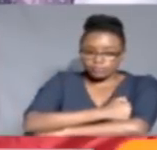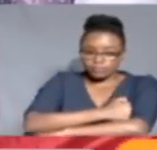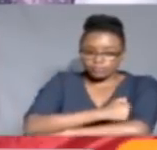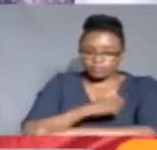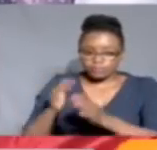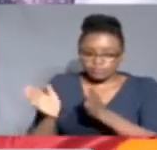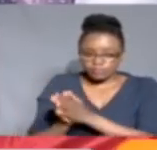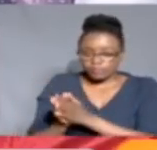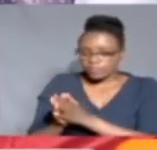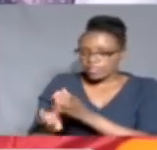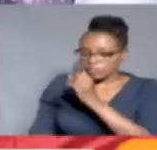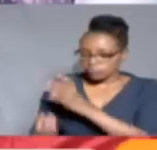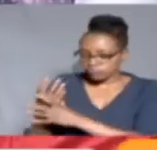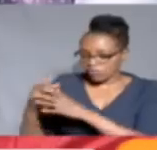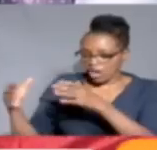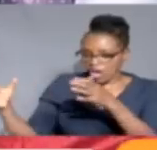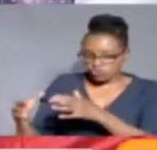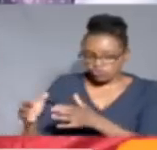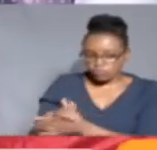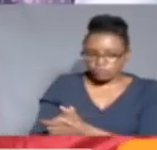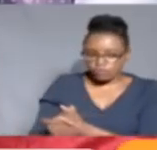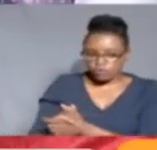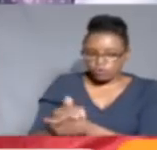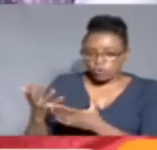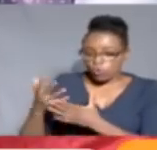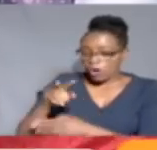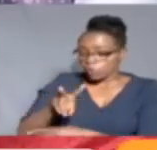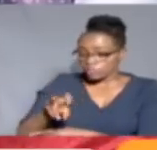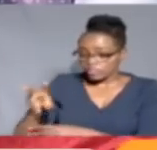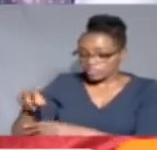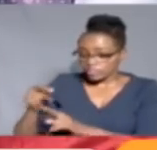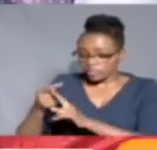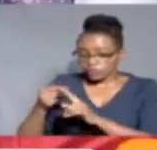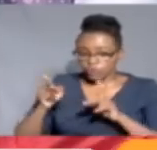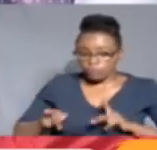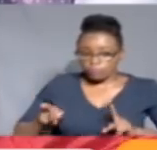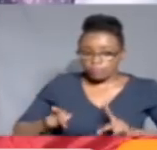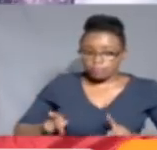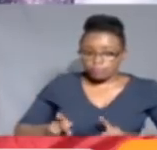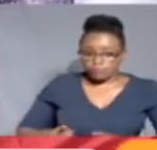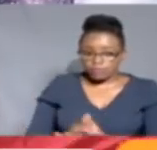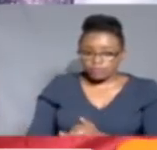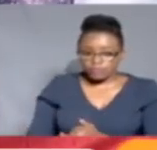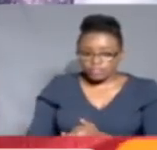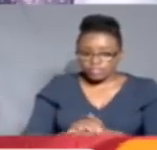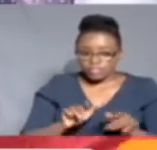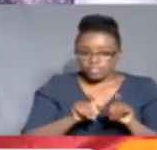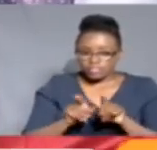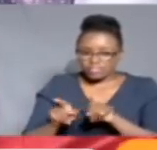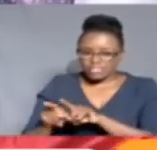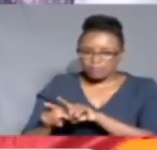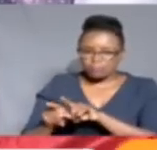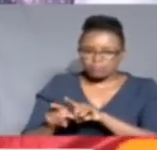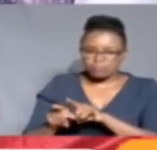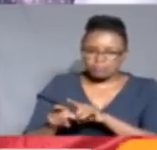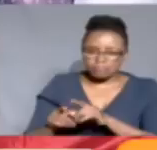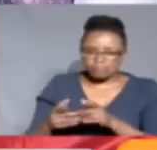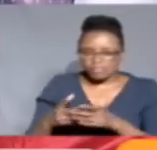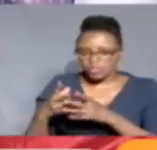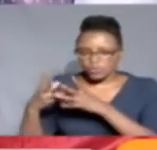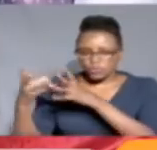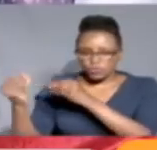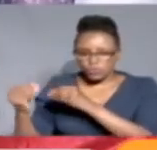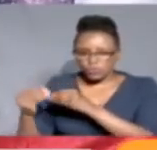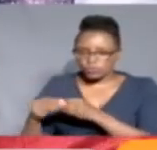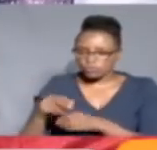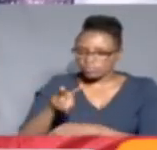we formed a gang. We could steal from people, not necessarily going to